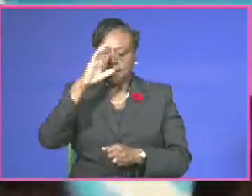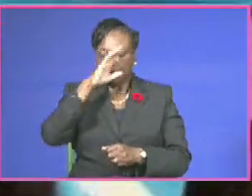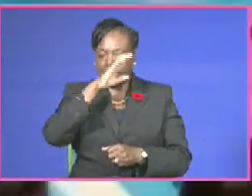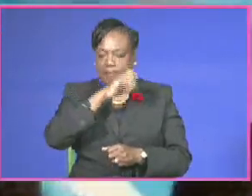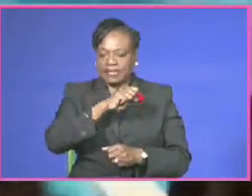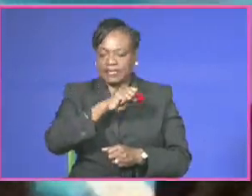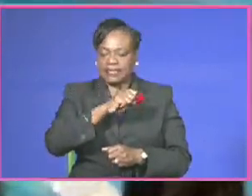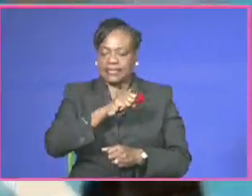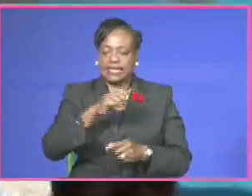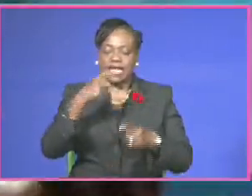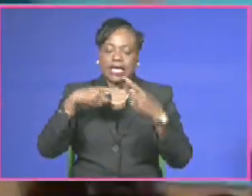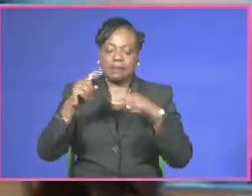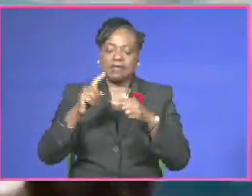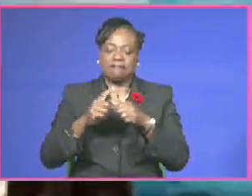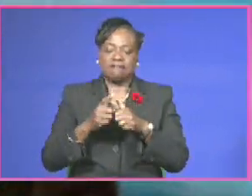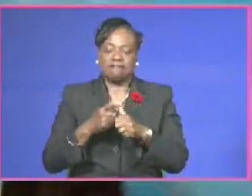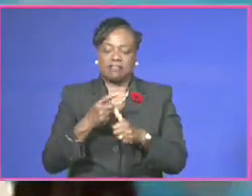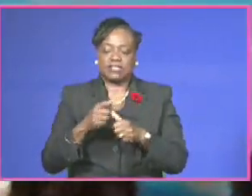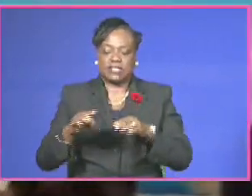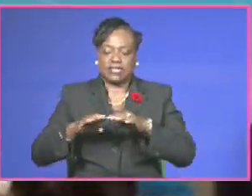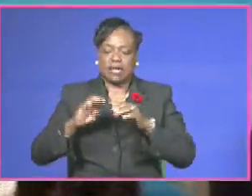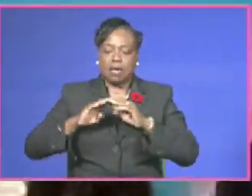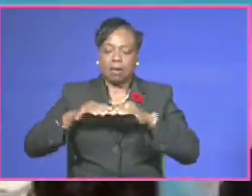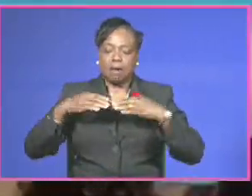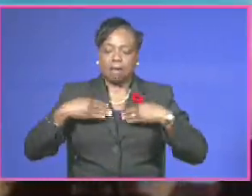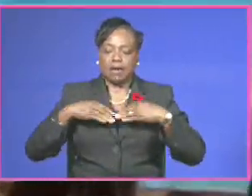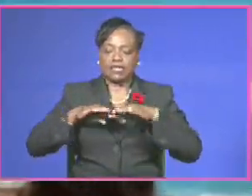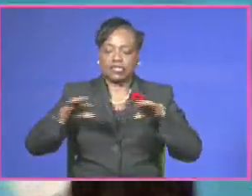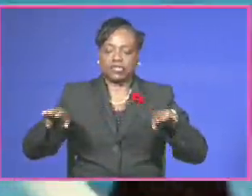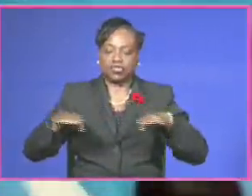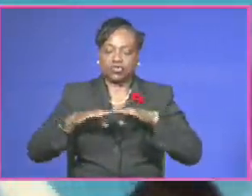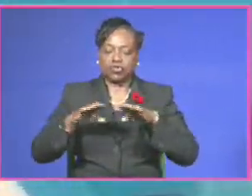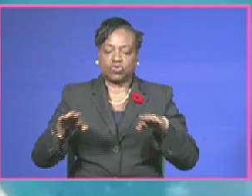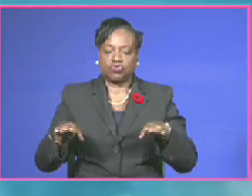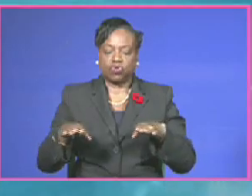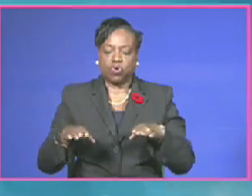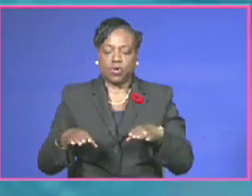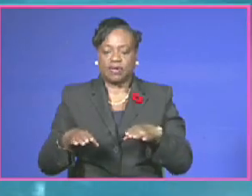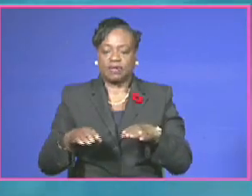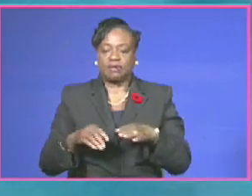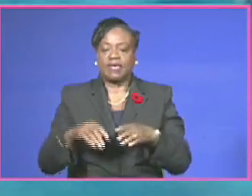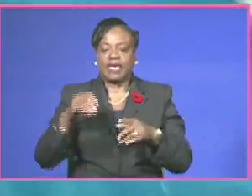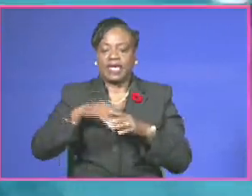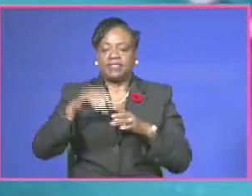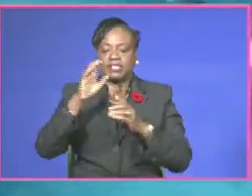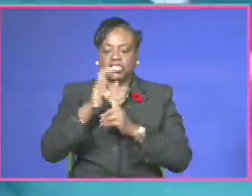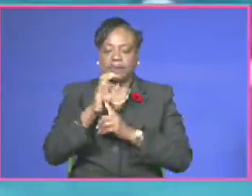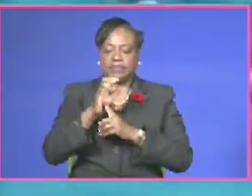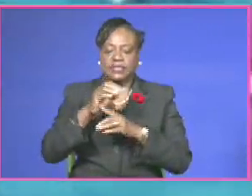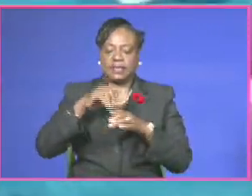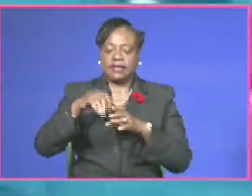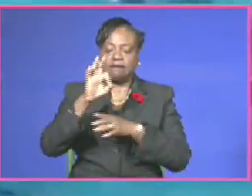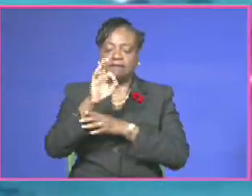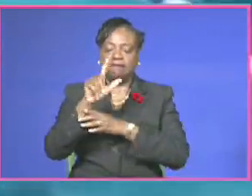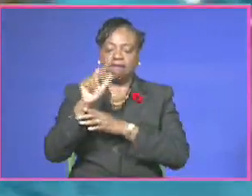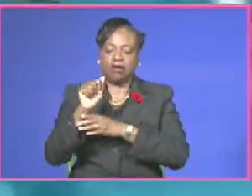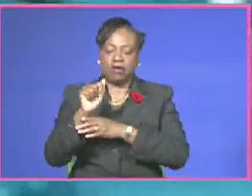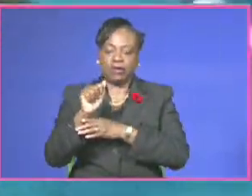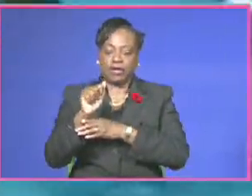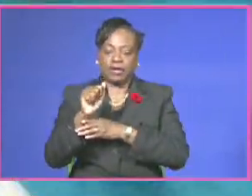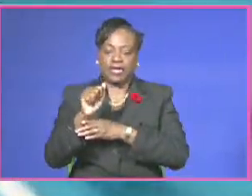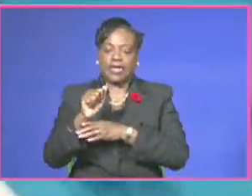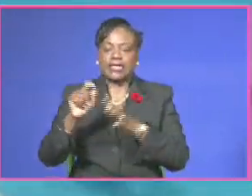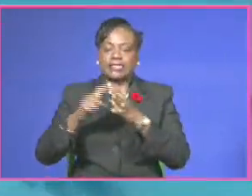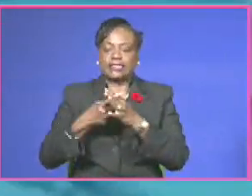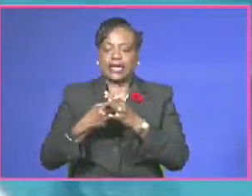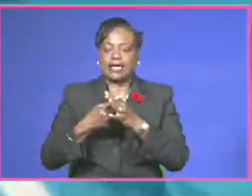name in the books for the 100-yard breast record at the Florida 1A High School State Championships. Bastian had a superb start